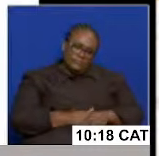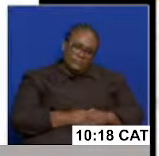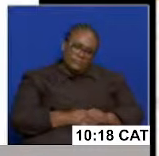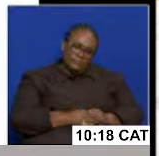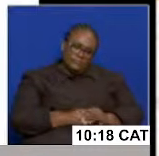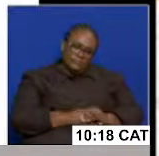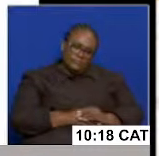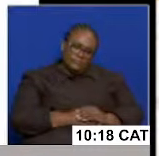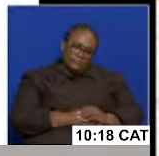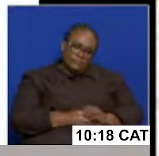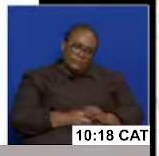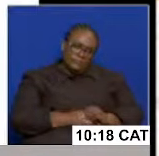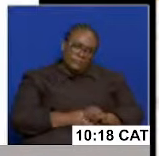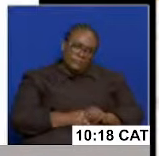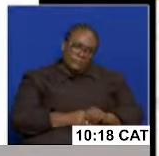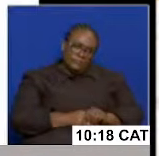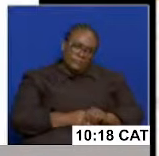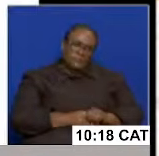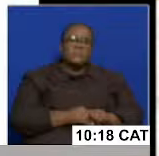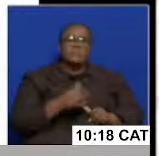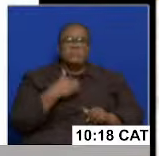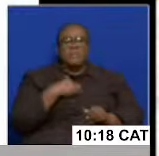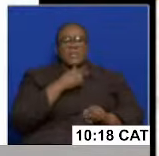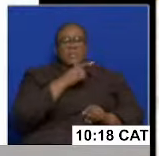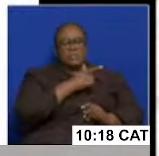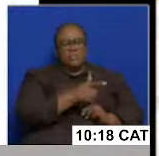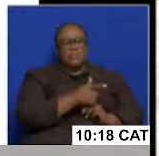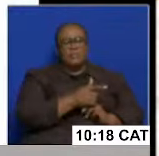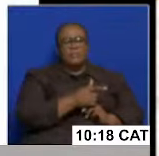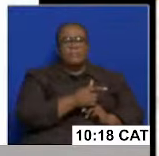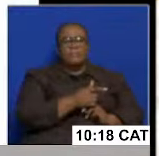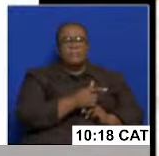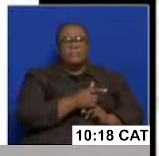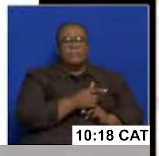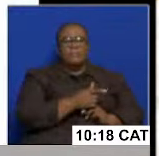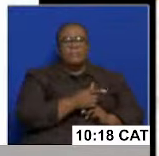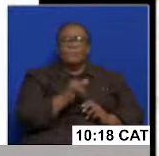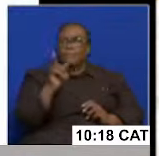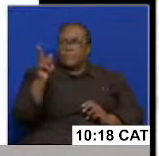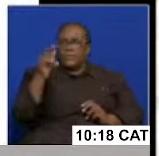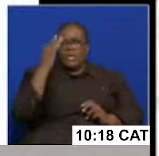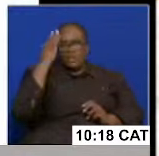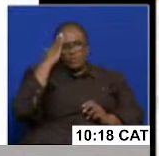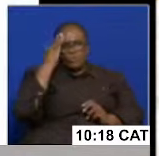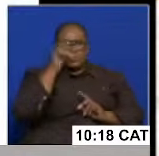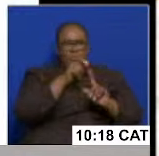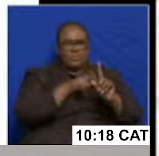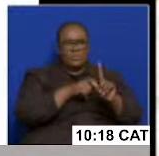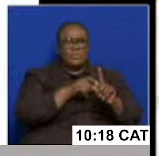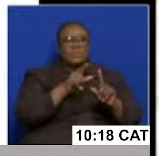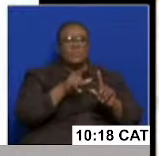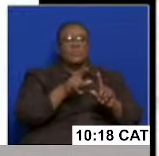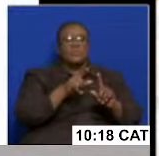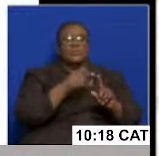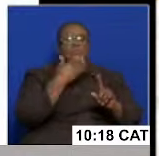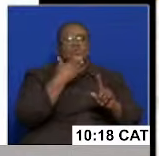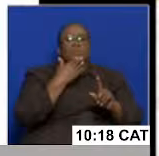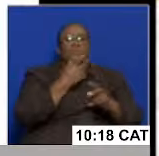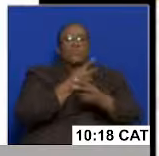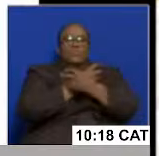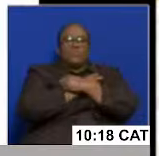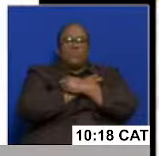Okay, I told them that the informer knows somebody who resides at Kilani, flat